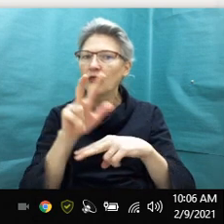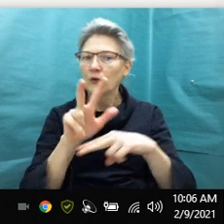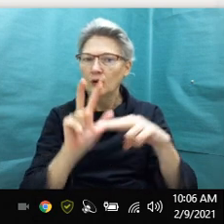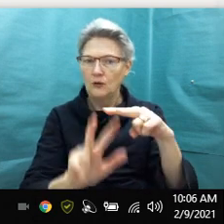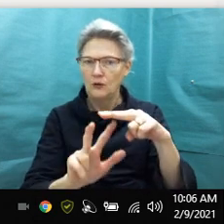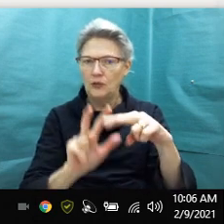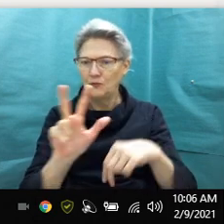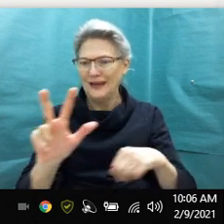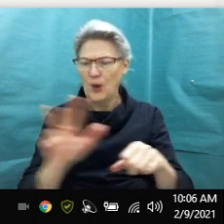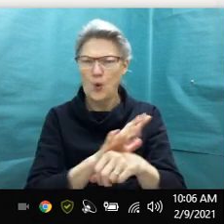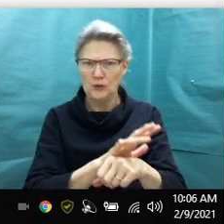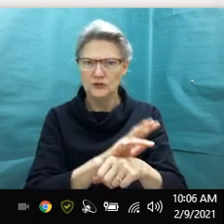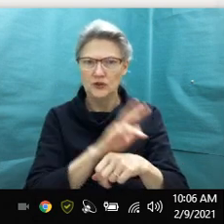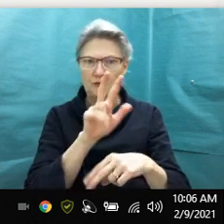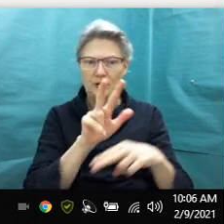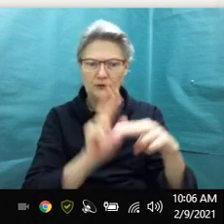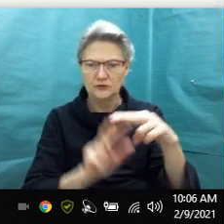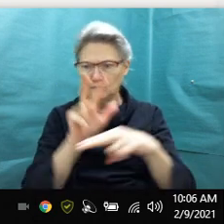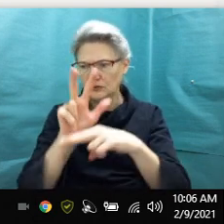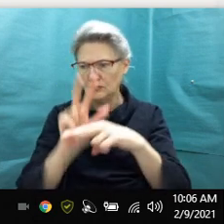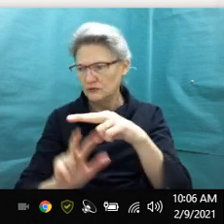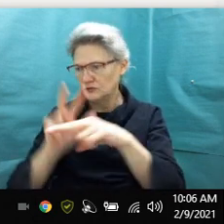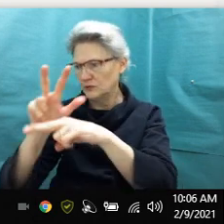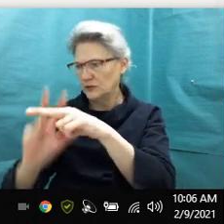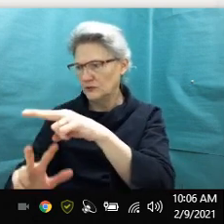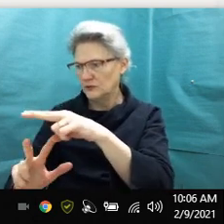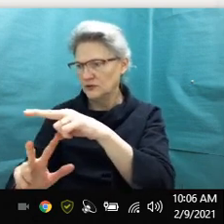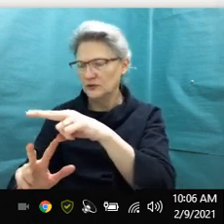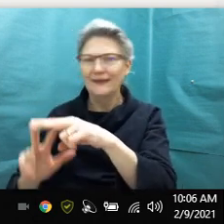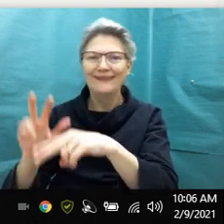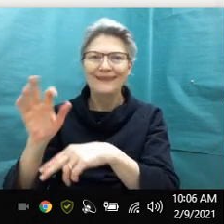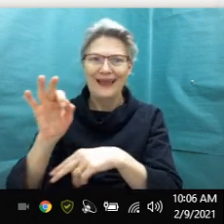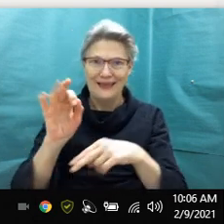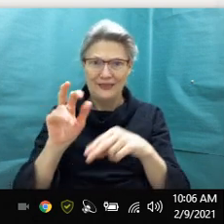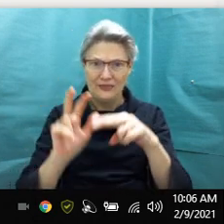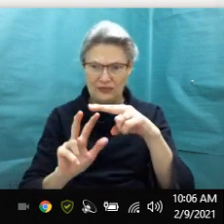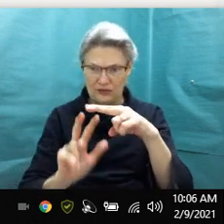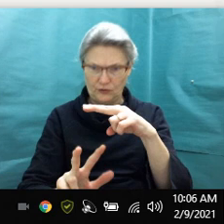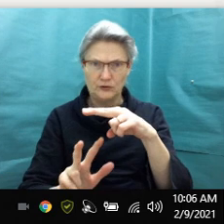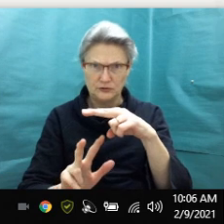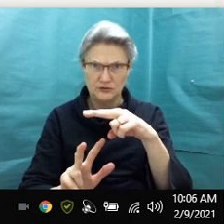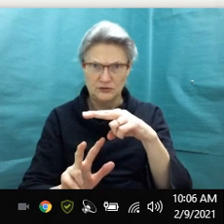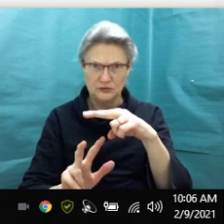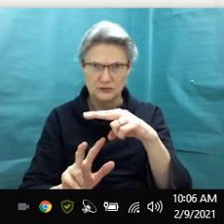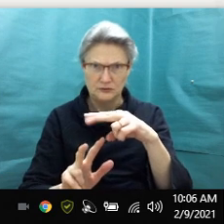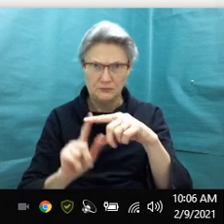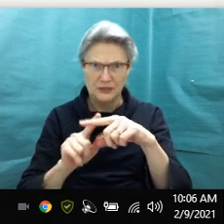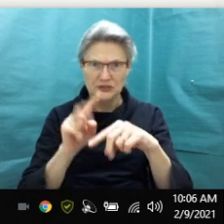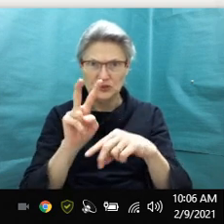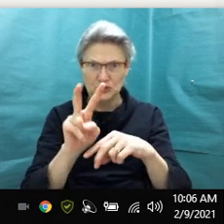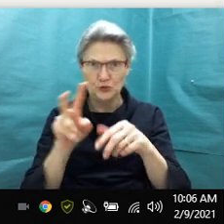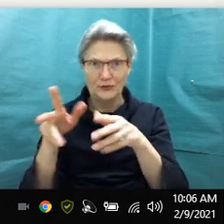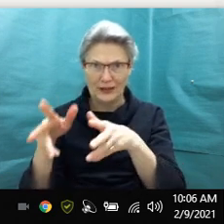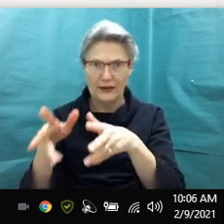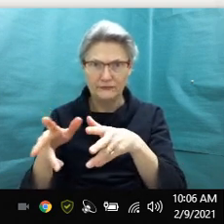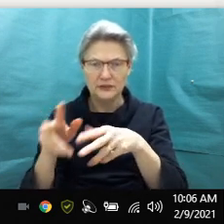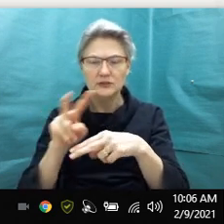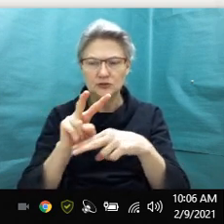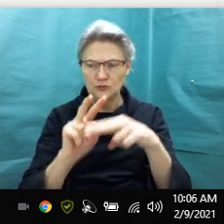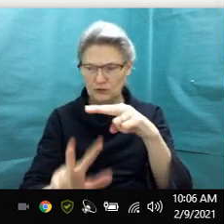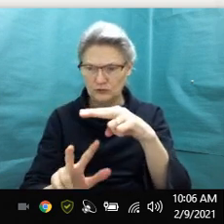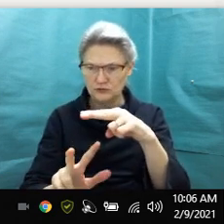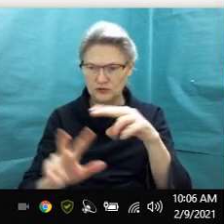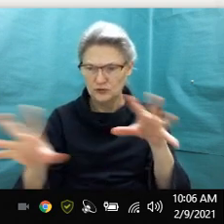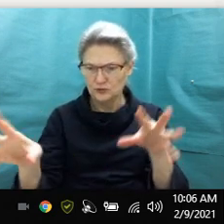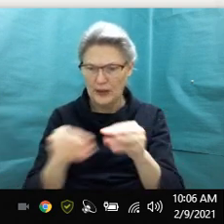I thought 3/3, then another 3/3, which is 6/3, and then another 3/3, which is 9/3. And then I have the 2/3